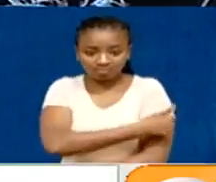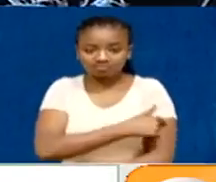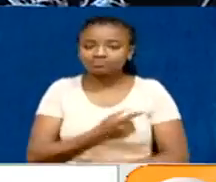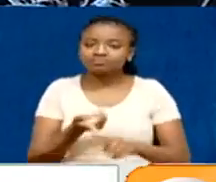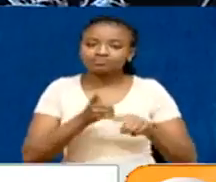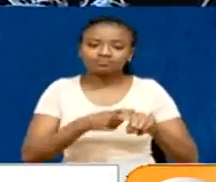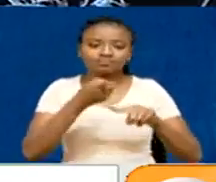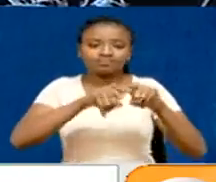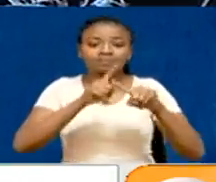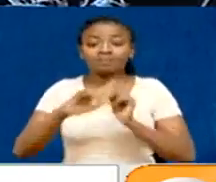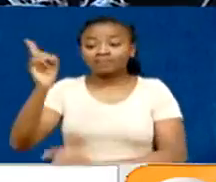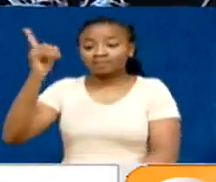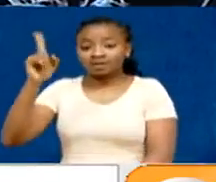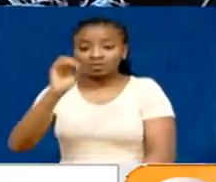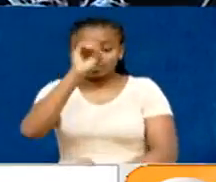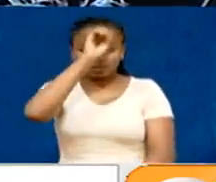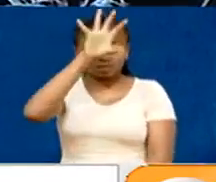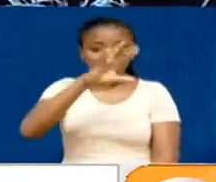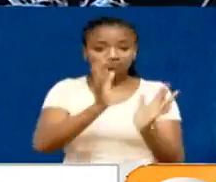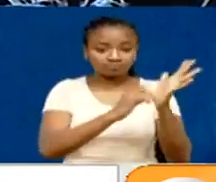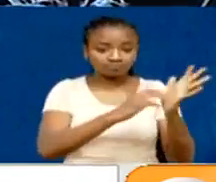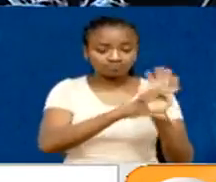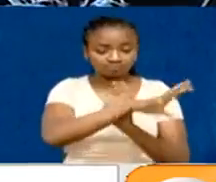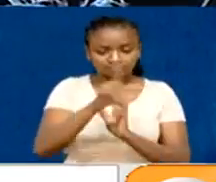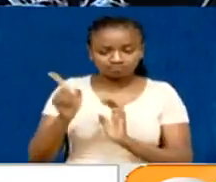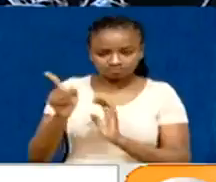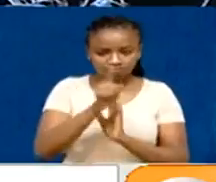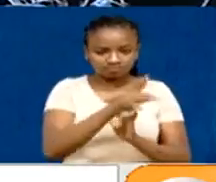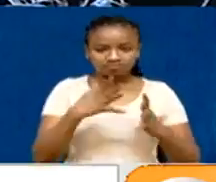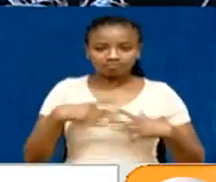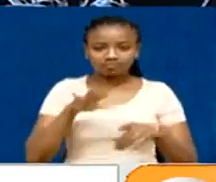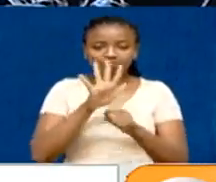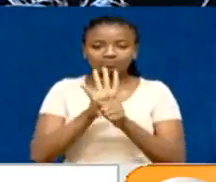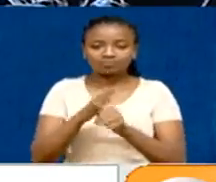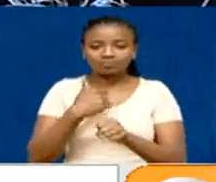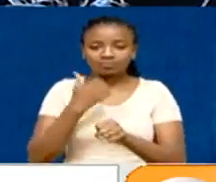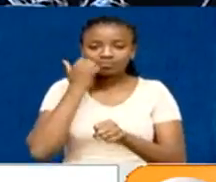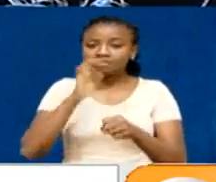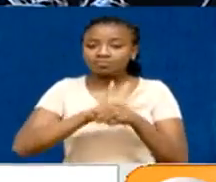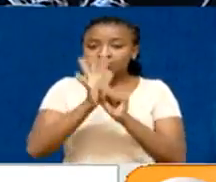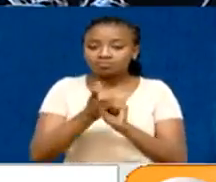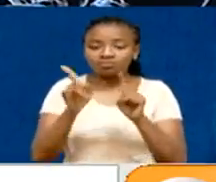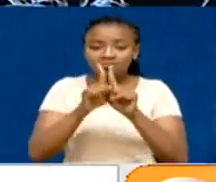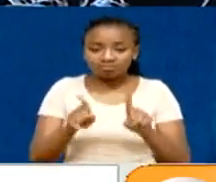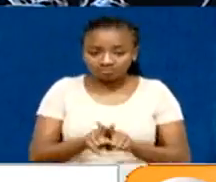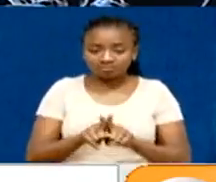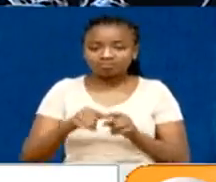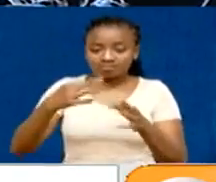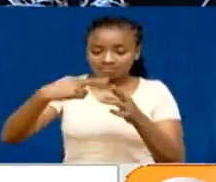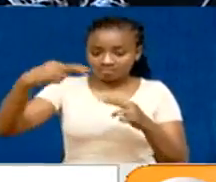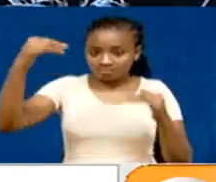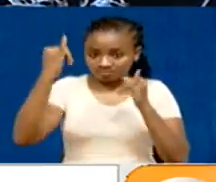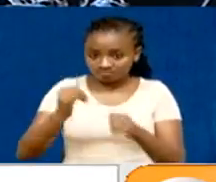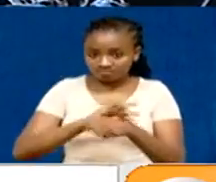Nairobi, Kiambu, and Machakos counties lead in the number of infections, even as cases of Omicron patients